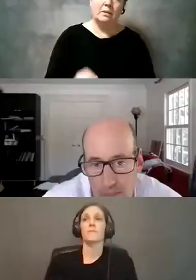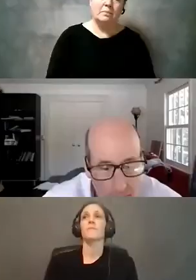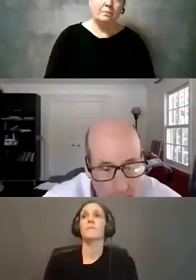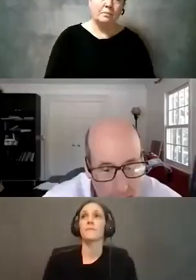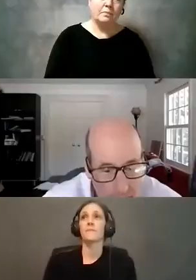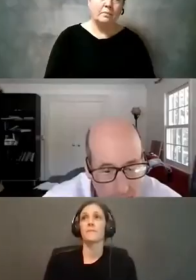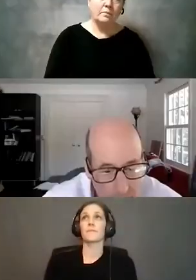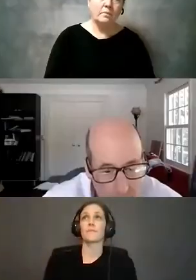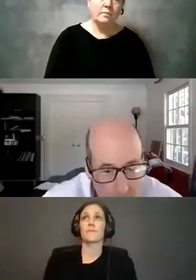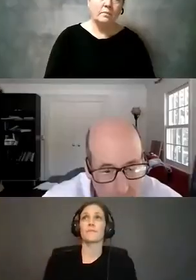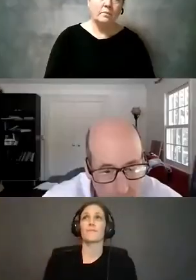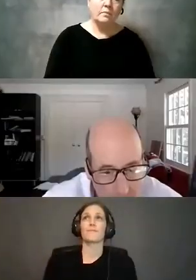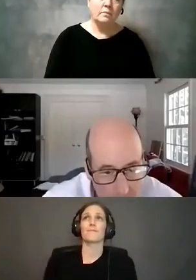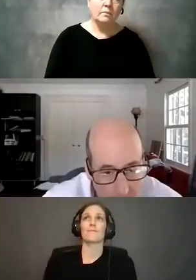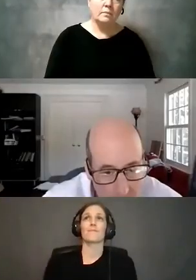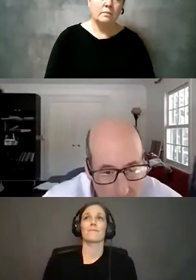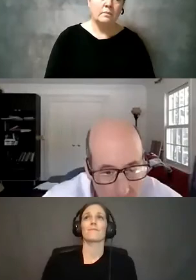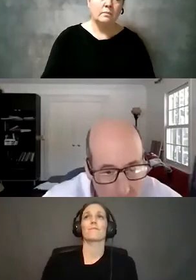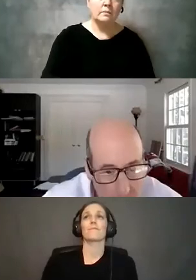Ken?